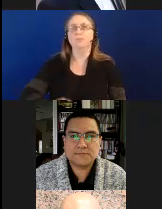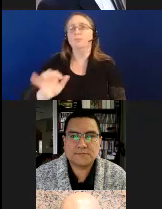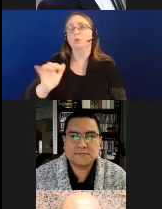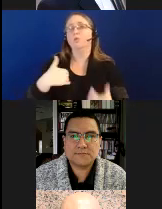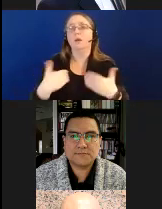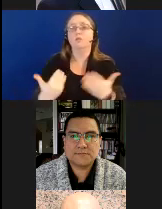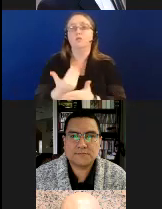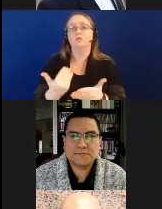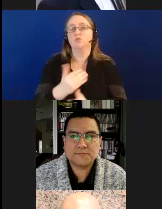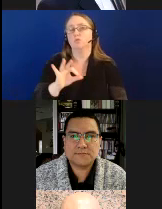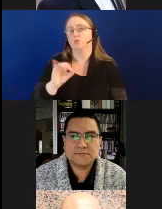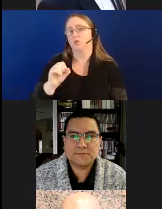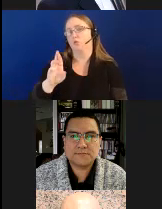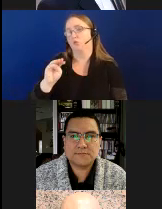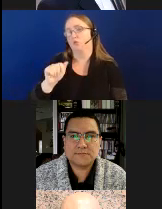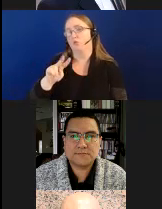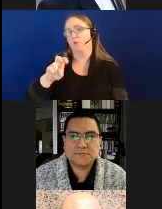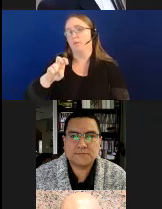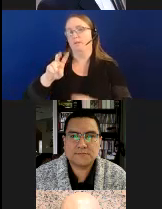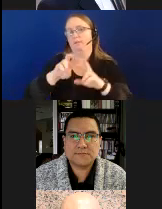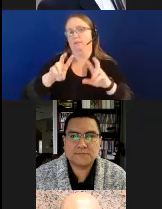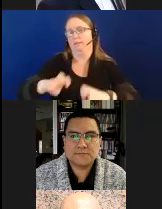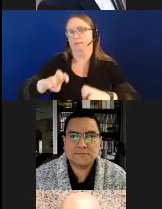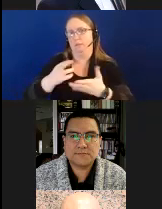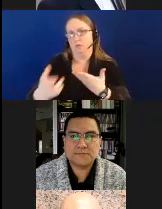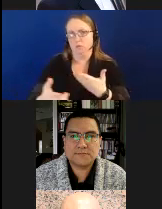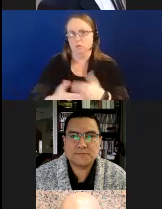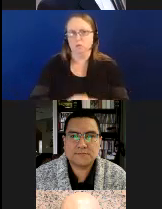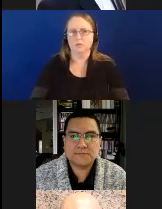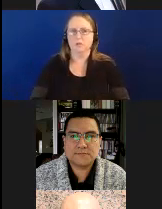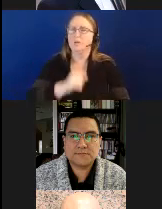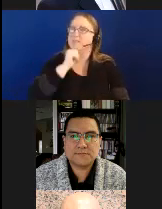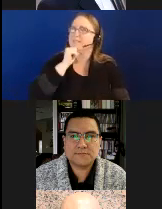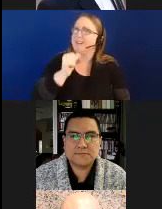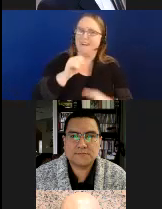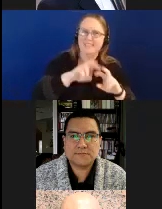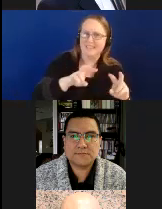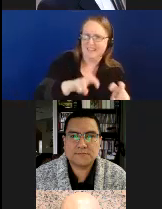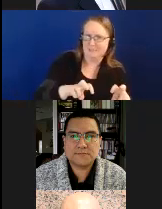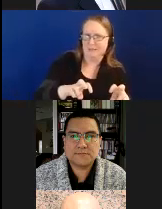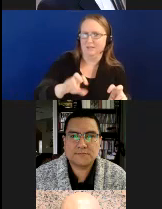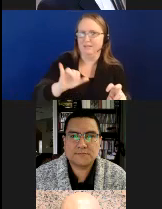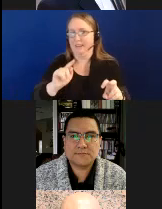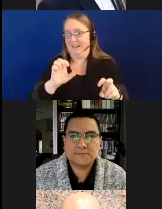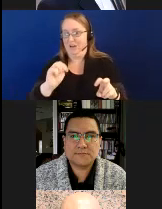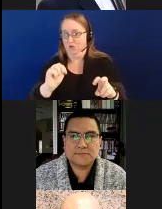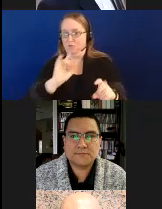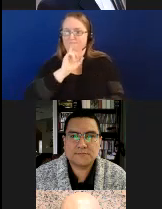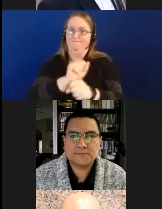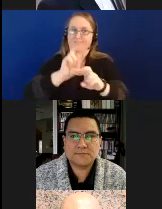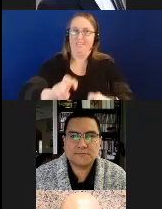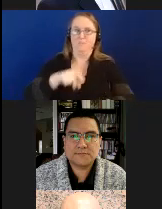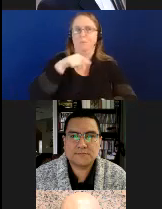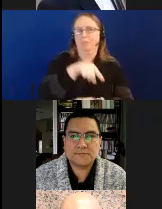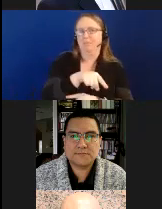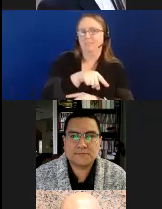formative assessment resource, which is not an assessment. Our interim assessments are an actual assessment. This one is more of a platform